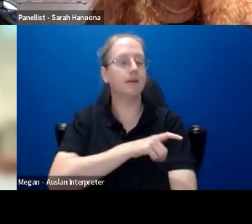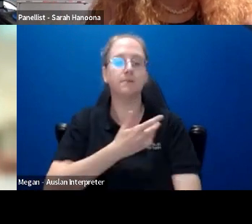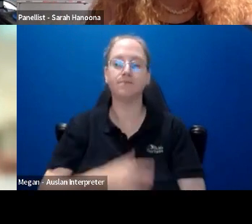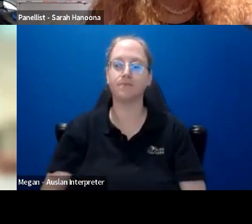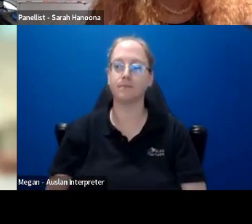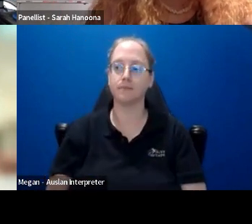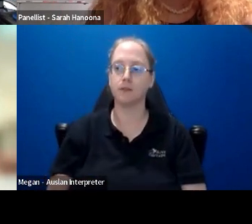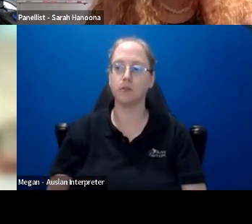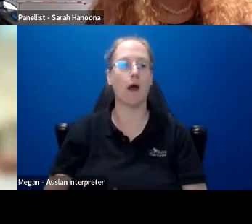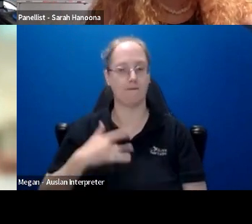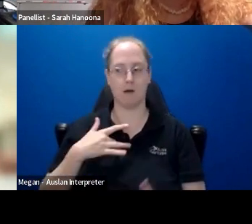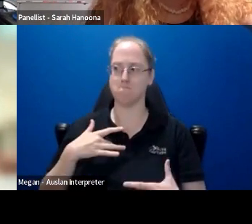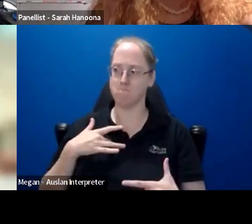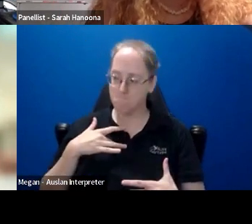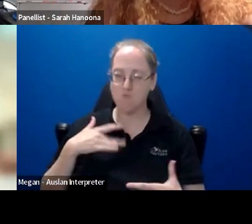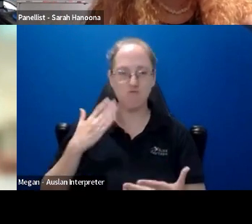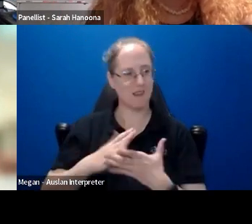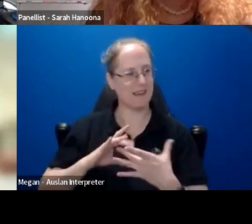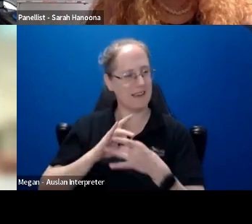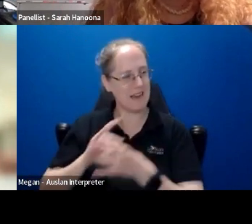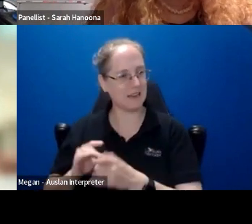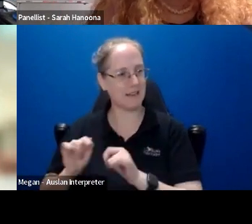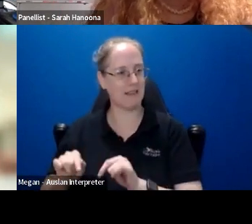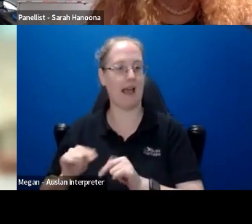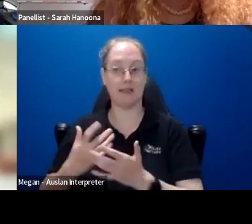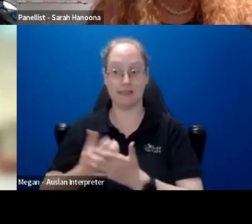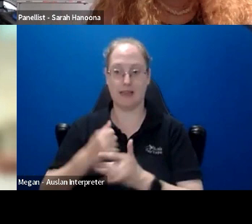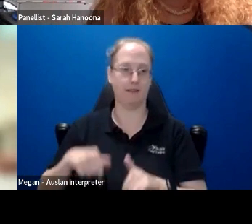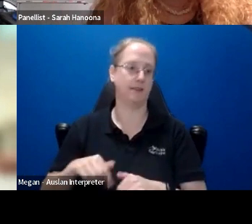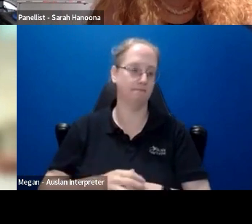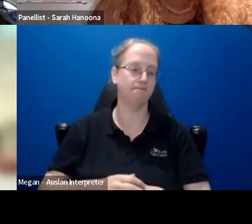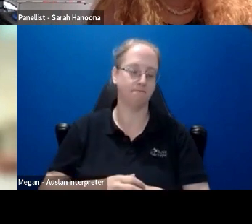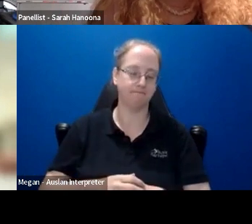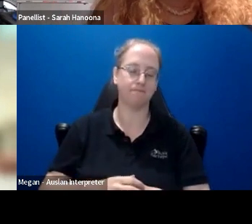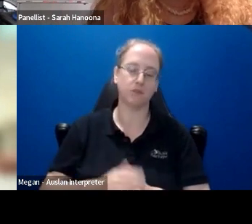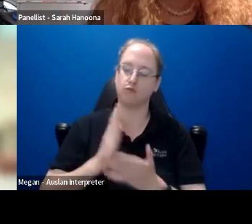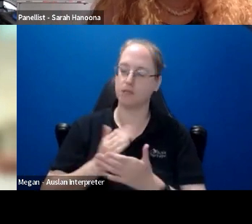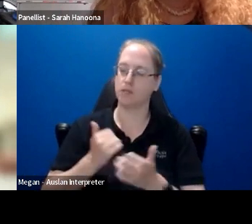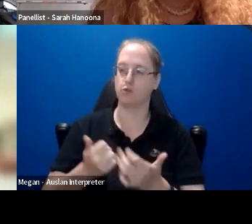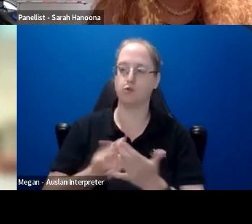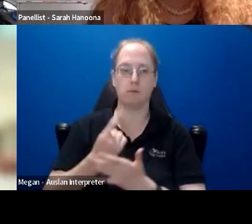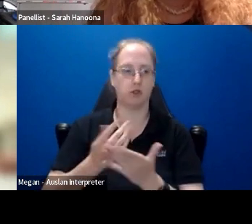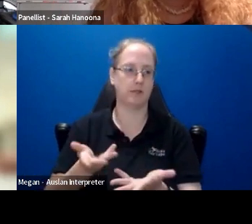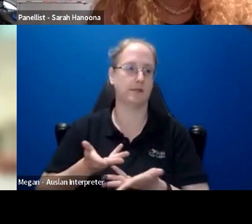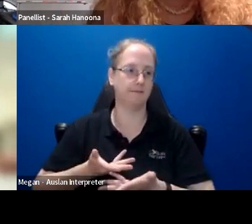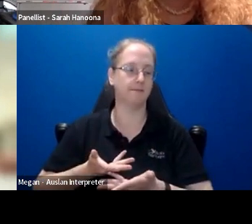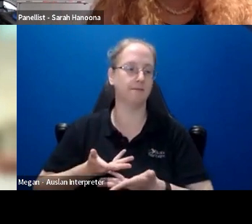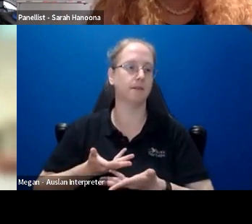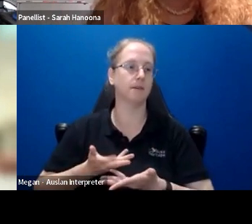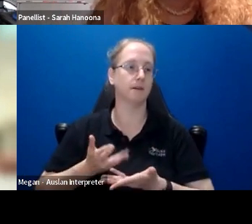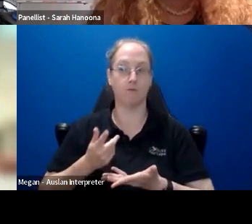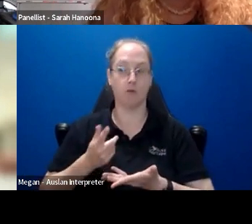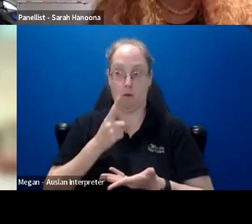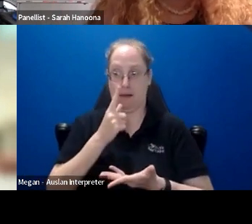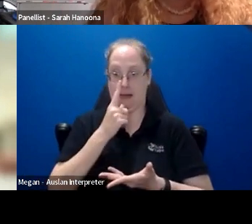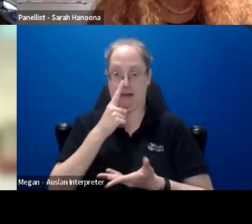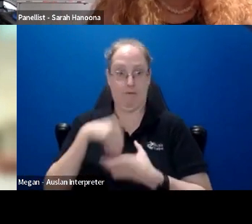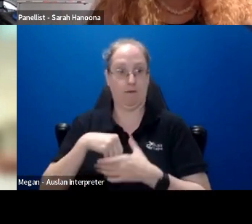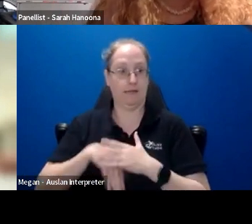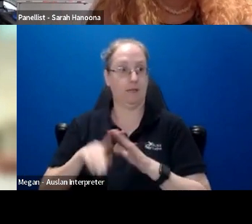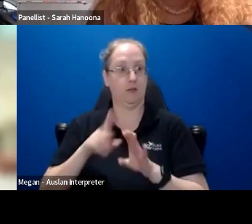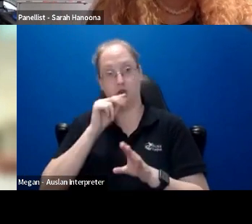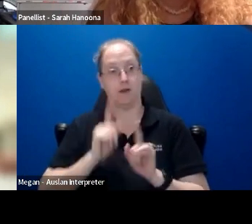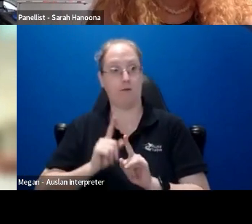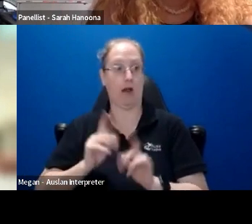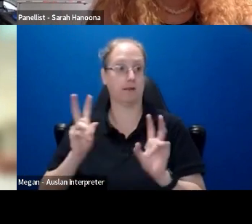felt belong and safe to be working here, and so many great opportunities that I got for just being a youth advisor.